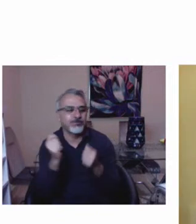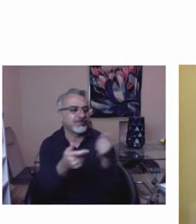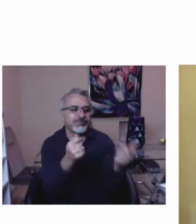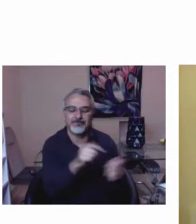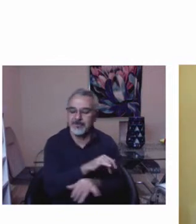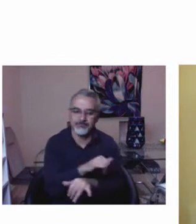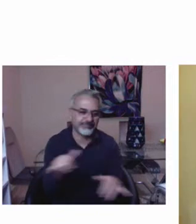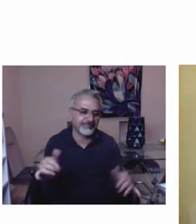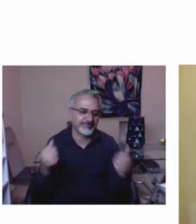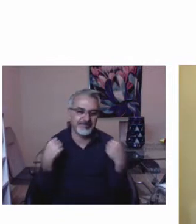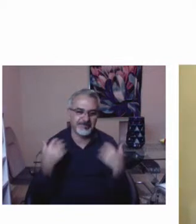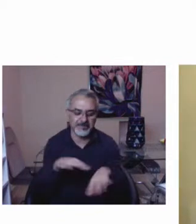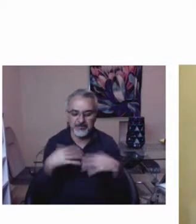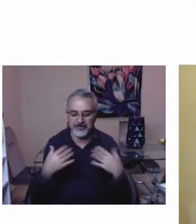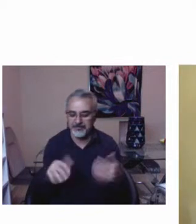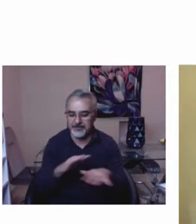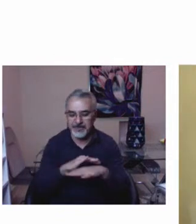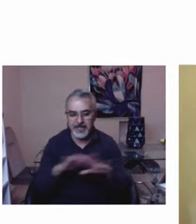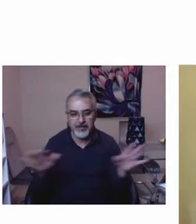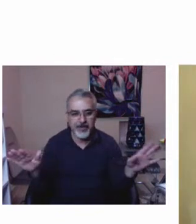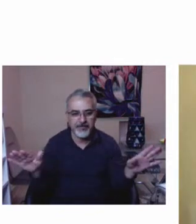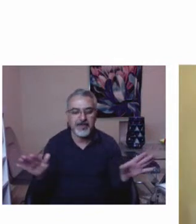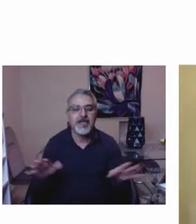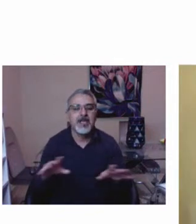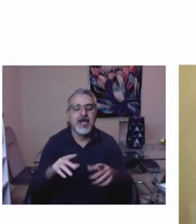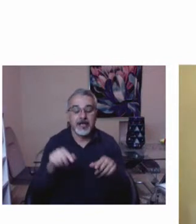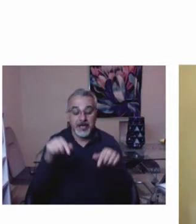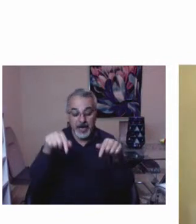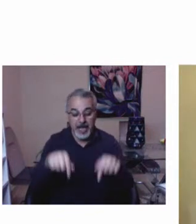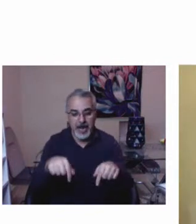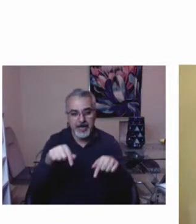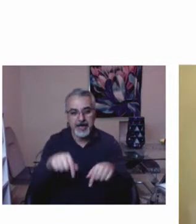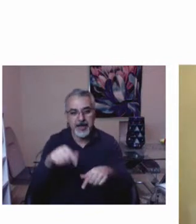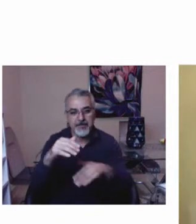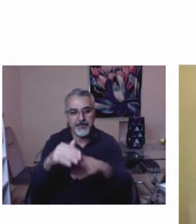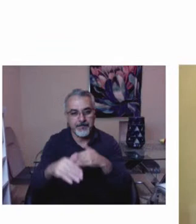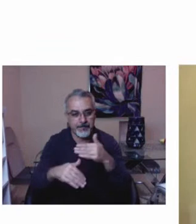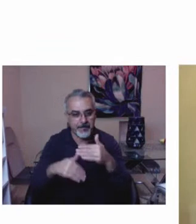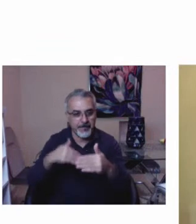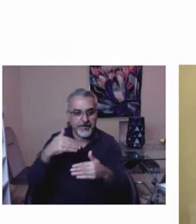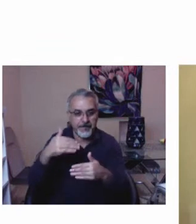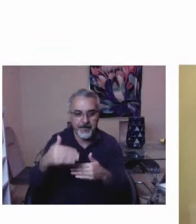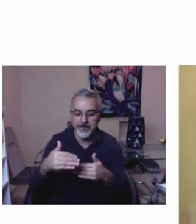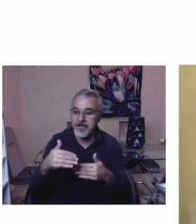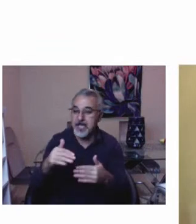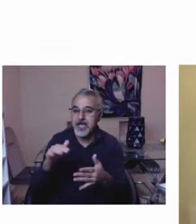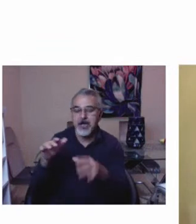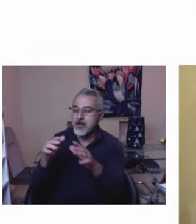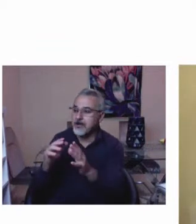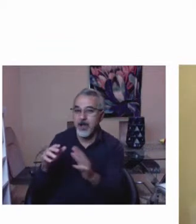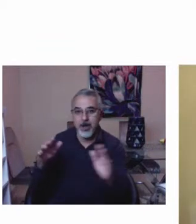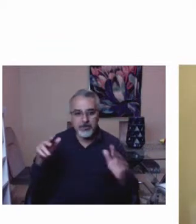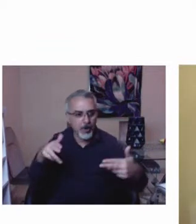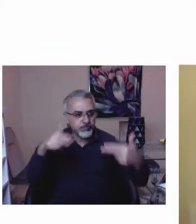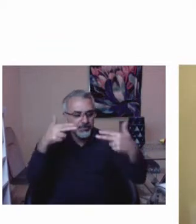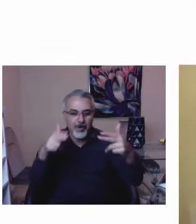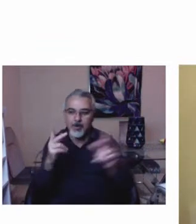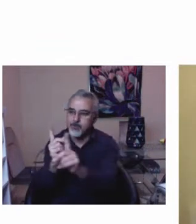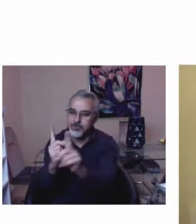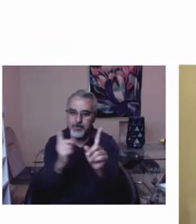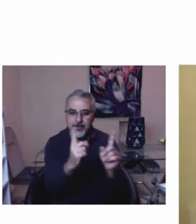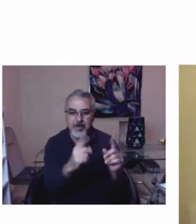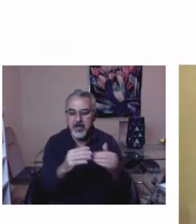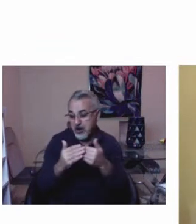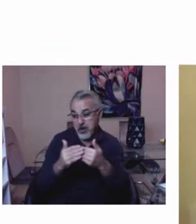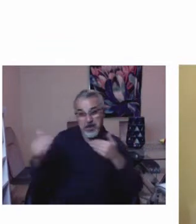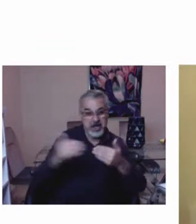have between young people and institutions, the more data gets lost and the more we risk censorship. So that would both apply to research that is